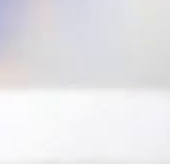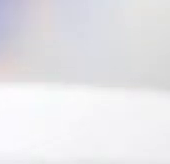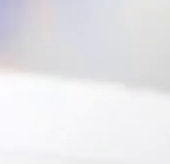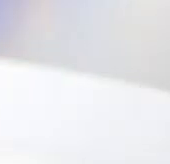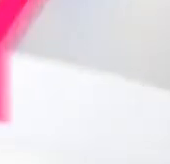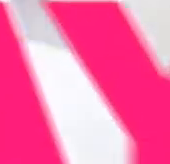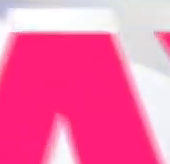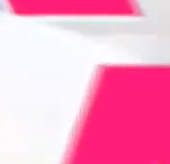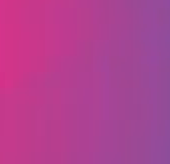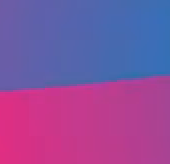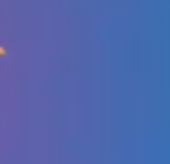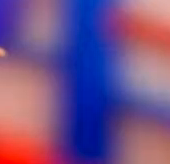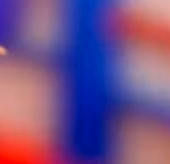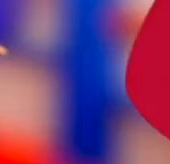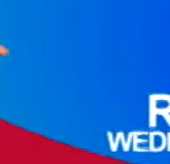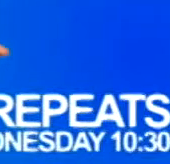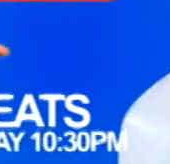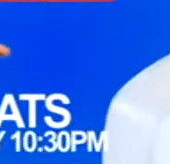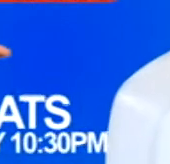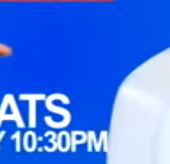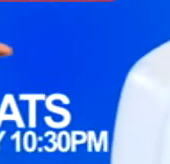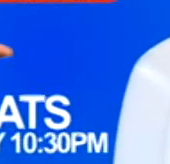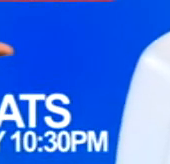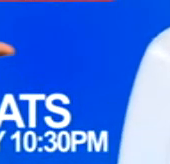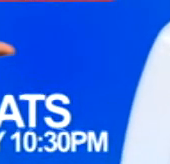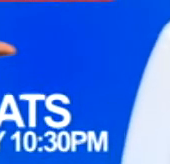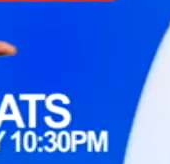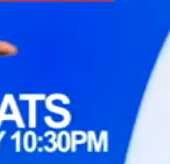moto, shinda pesa moto moto.